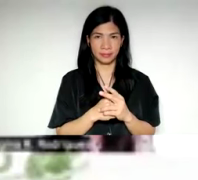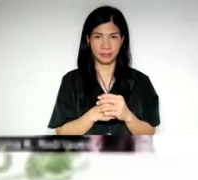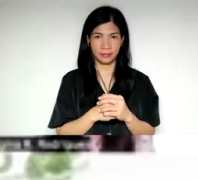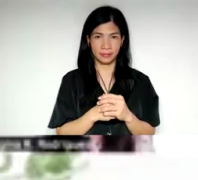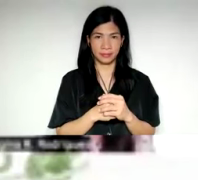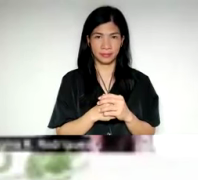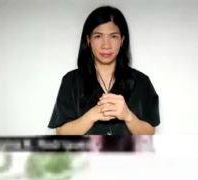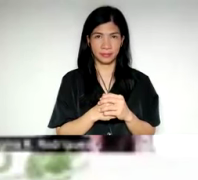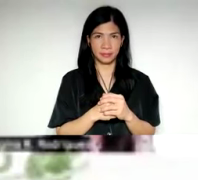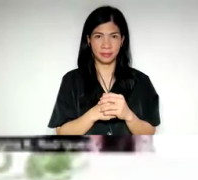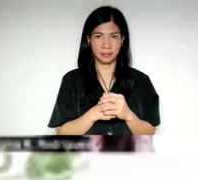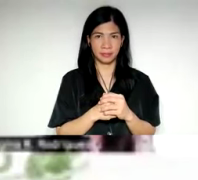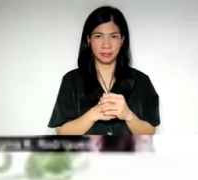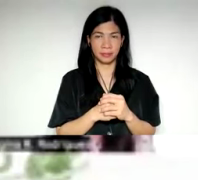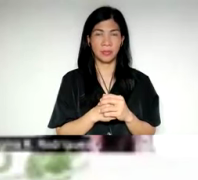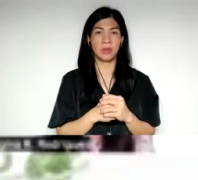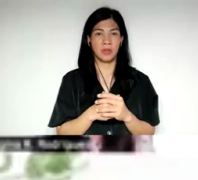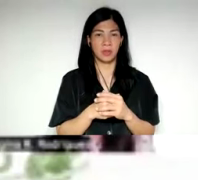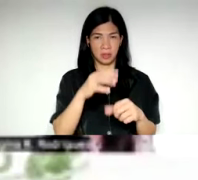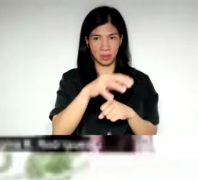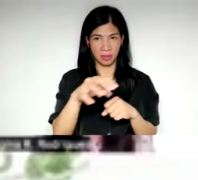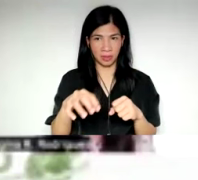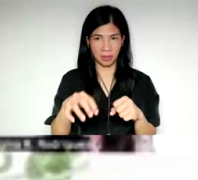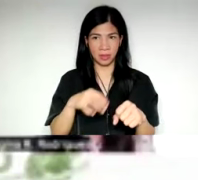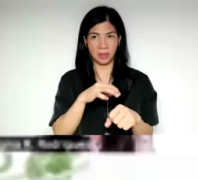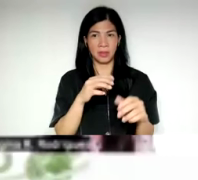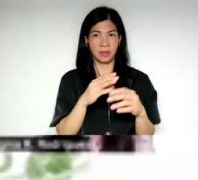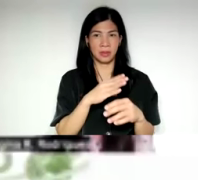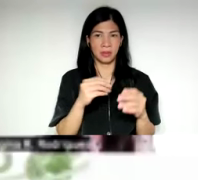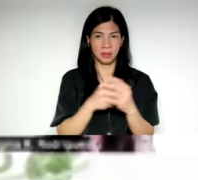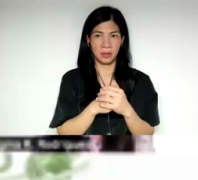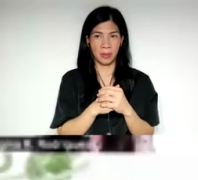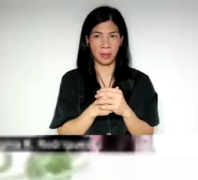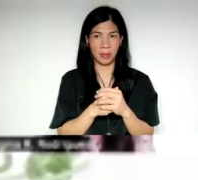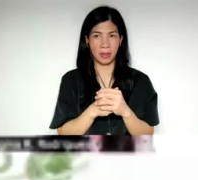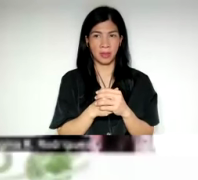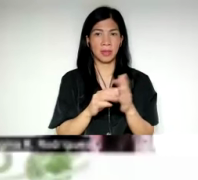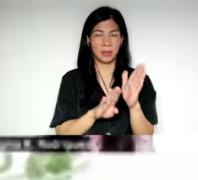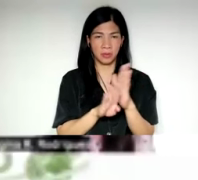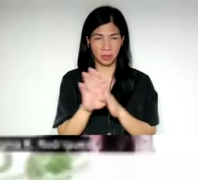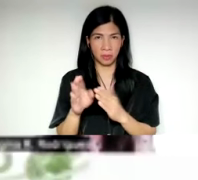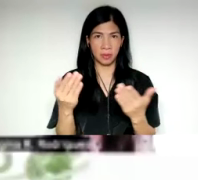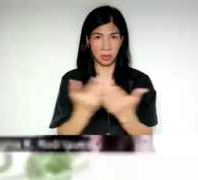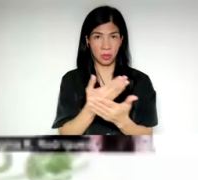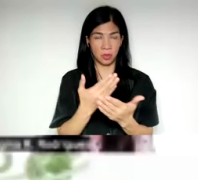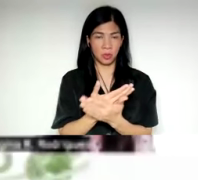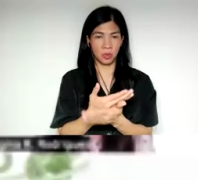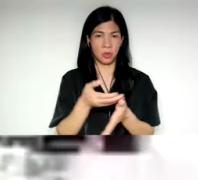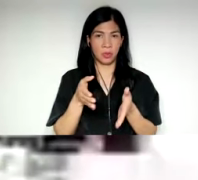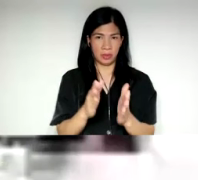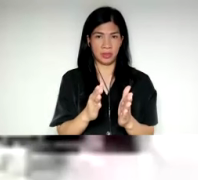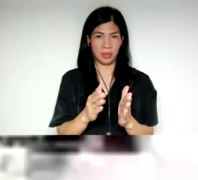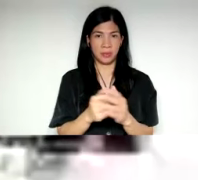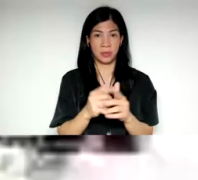And the decision scale and enables relevant climate context by developing a new local scale.